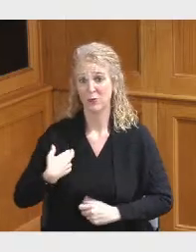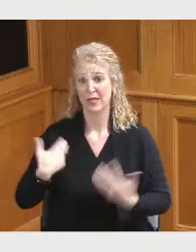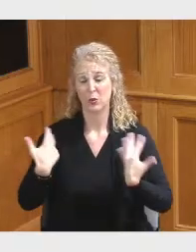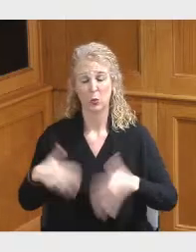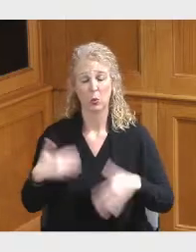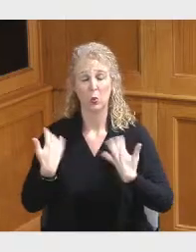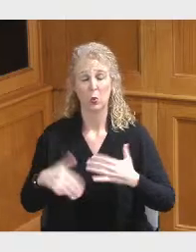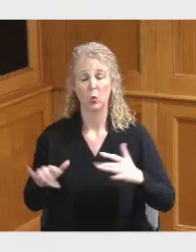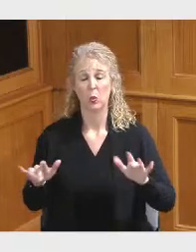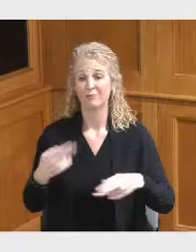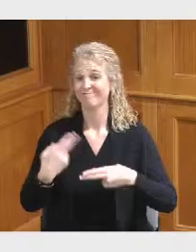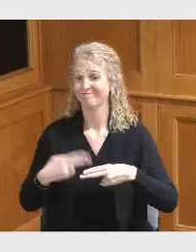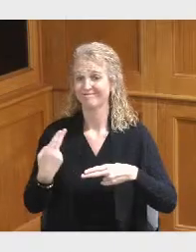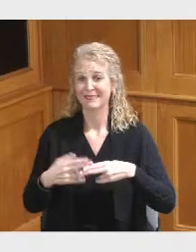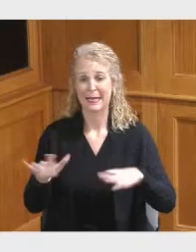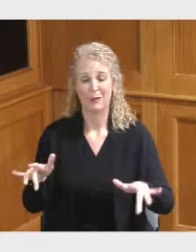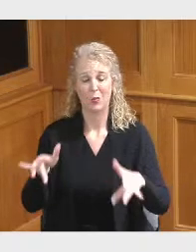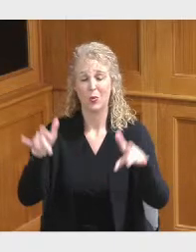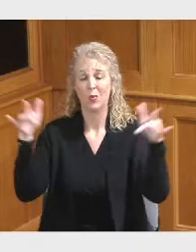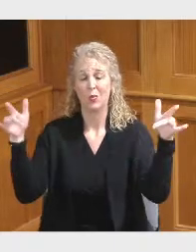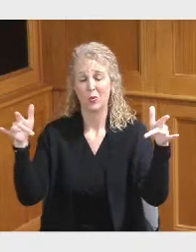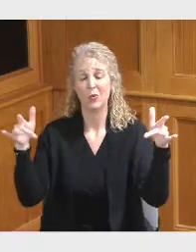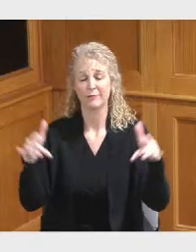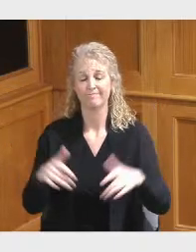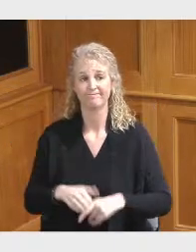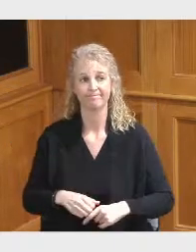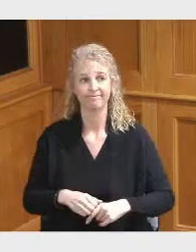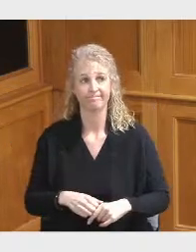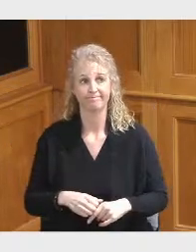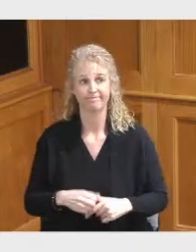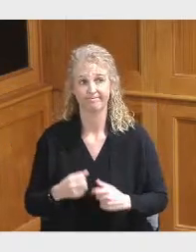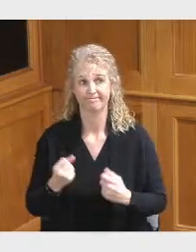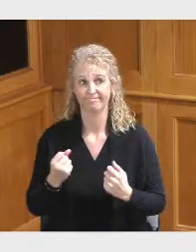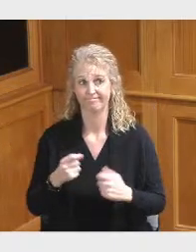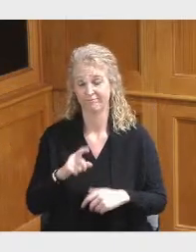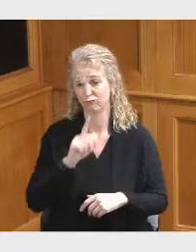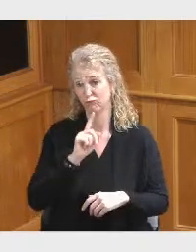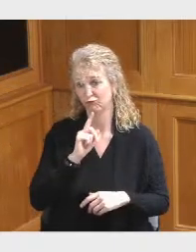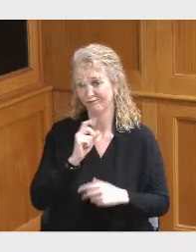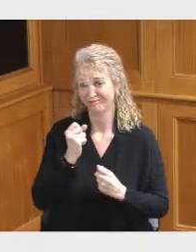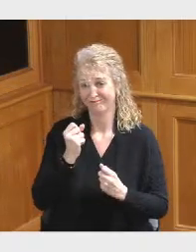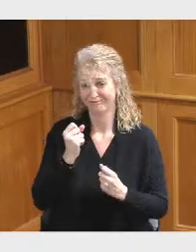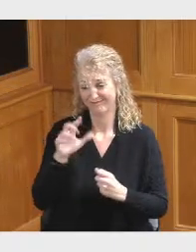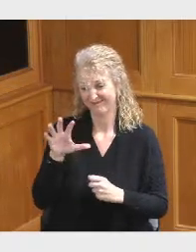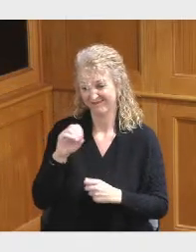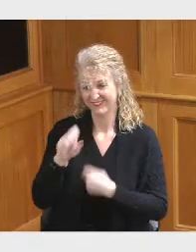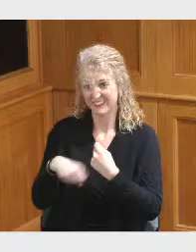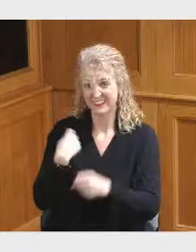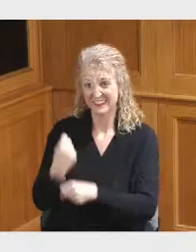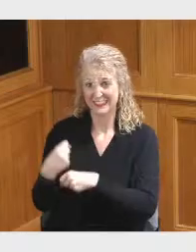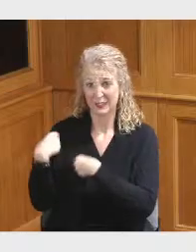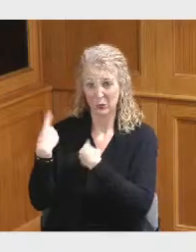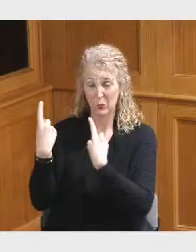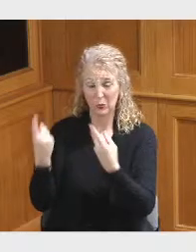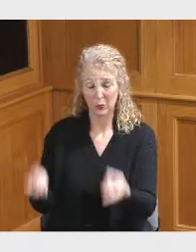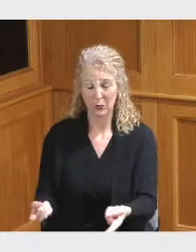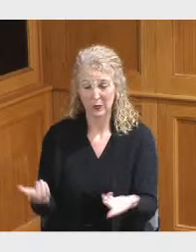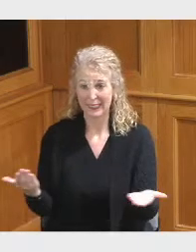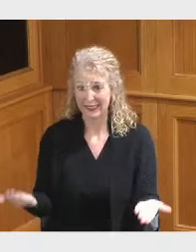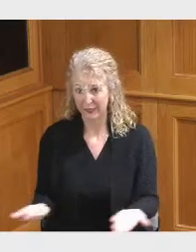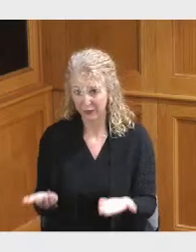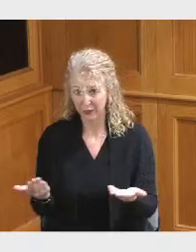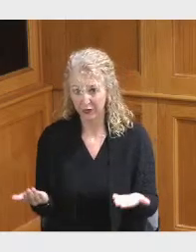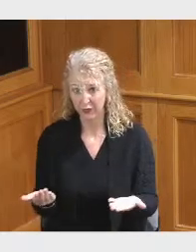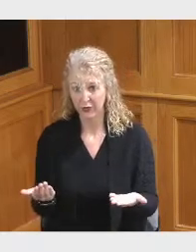here in Cincinnati. And for many years, 50 years, here in Cincinnati,